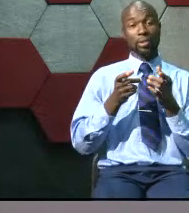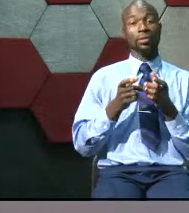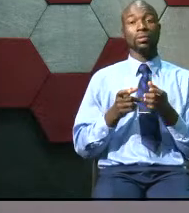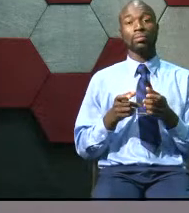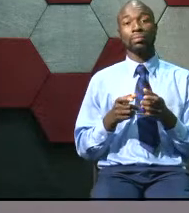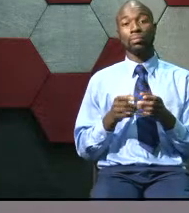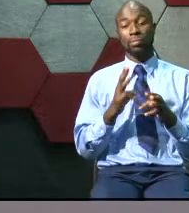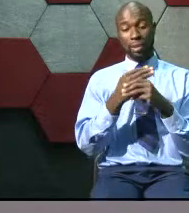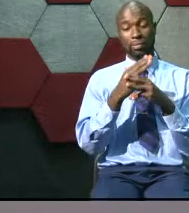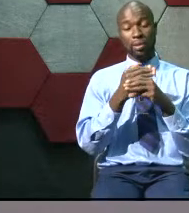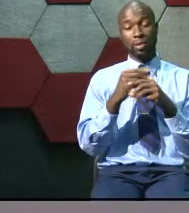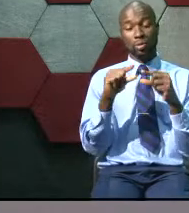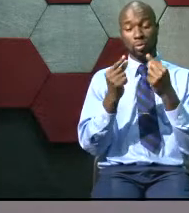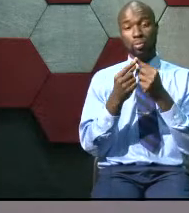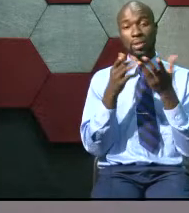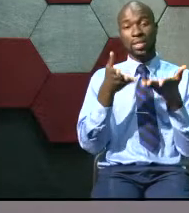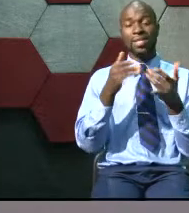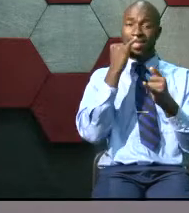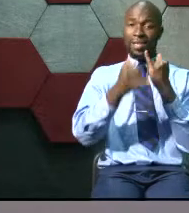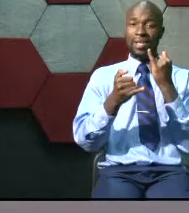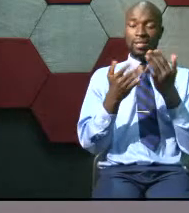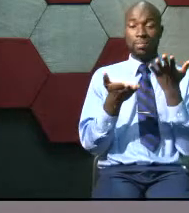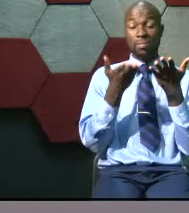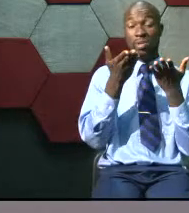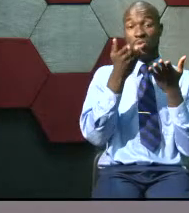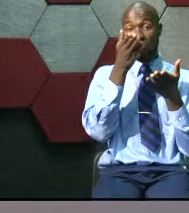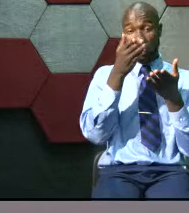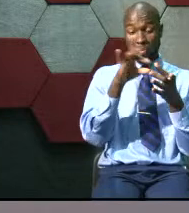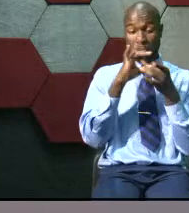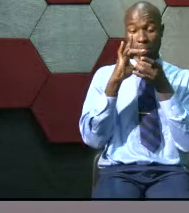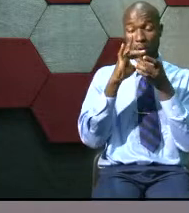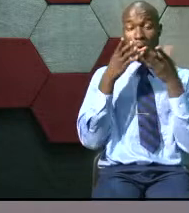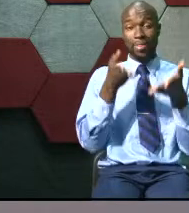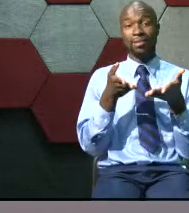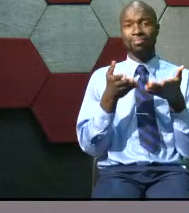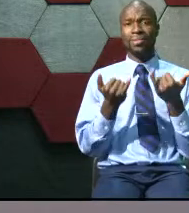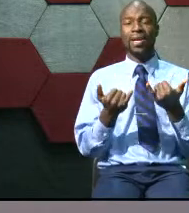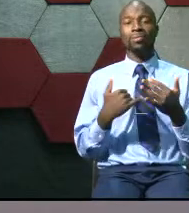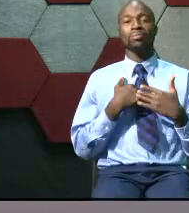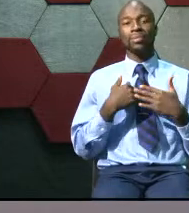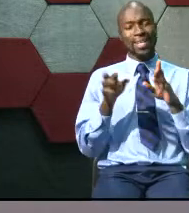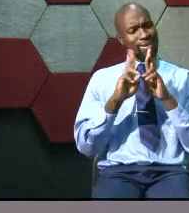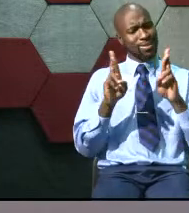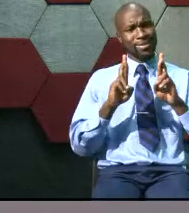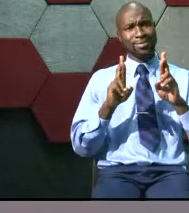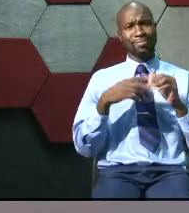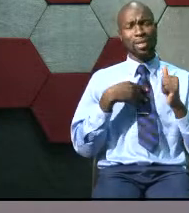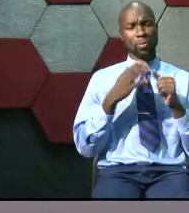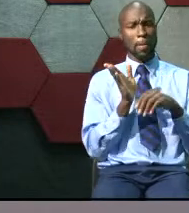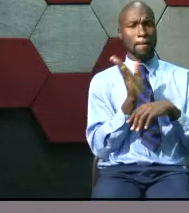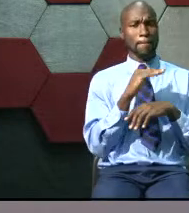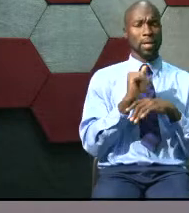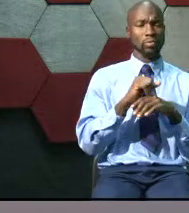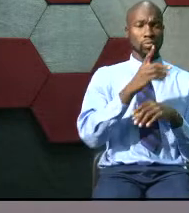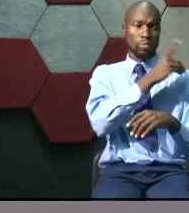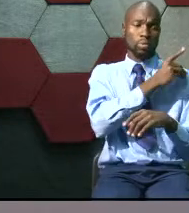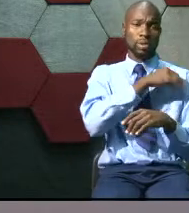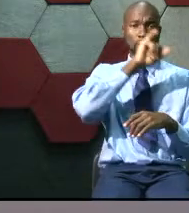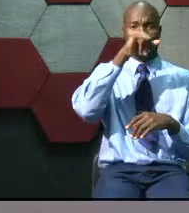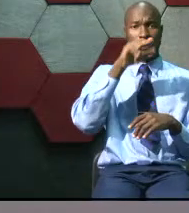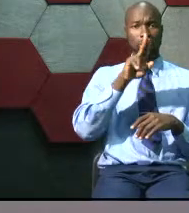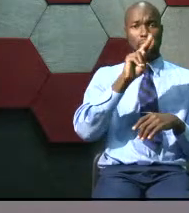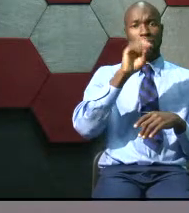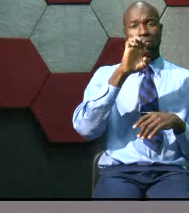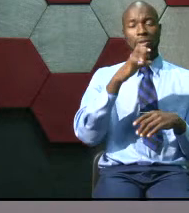categories, so you know that this is maybe where you might be. Deep breaths. Let's head over back to Dr. June. I am so excited, but equally just